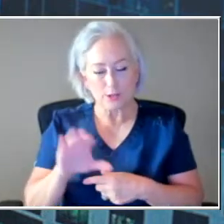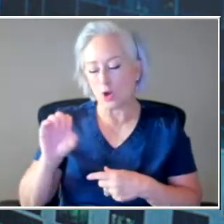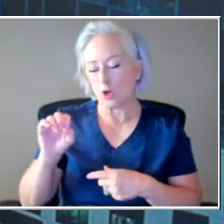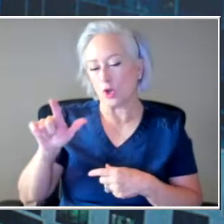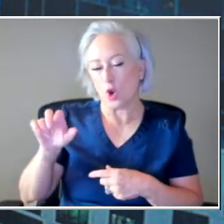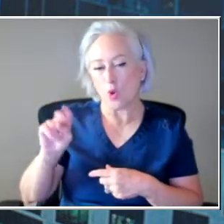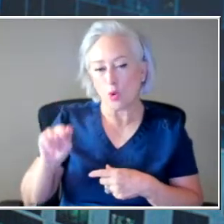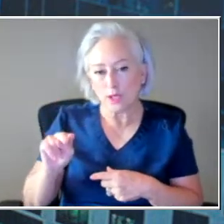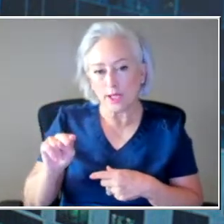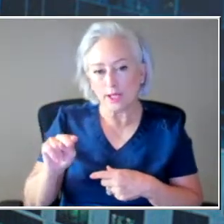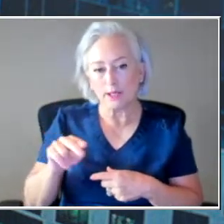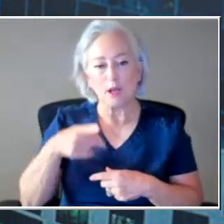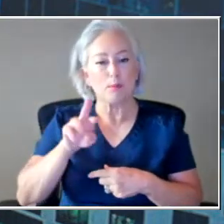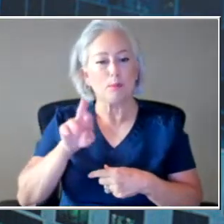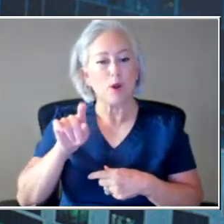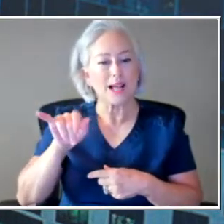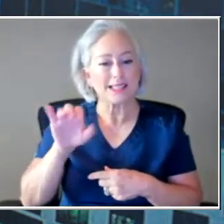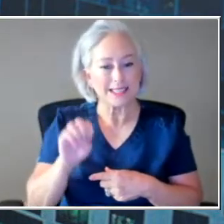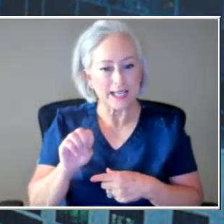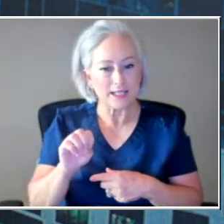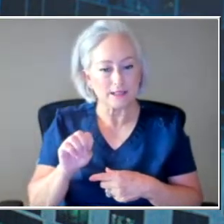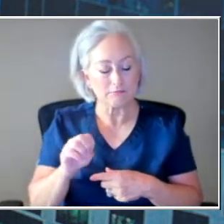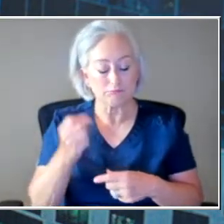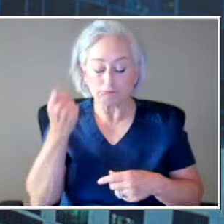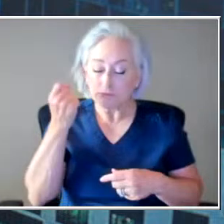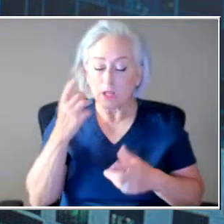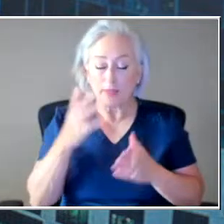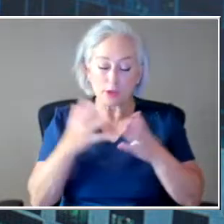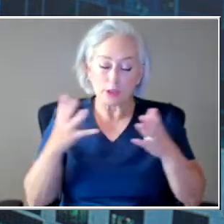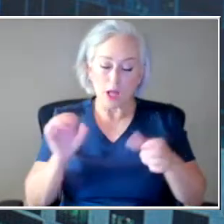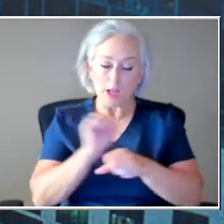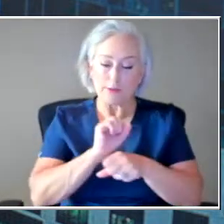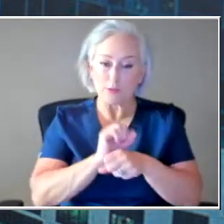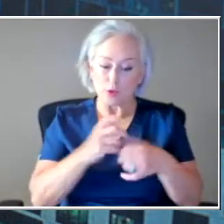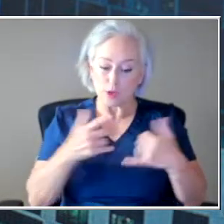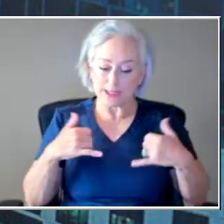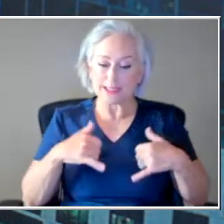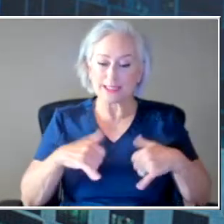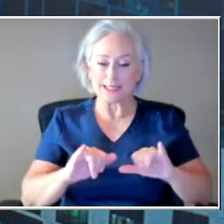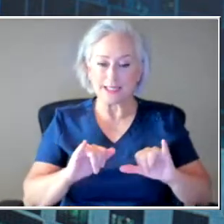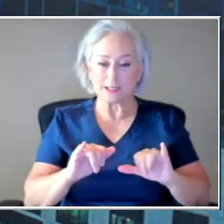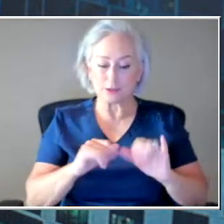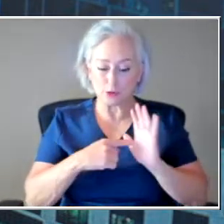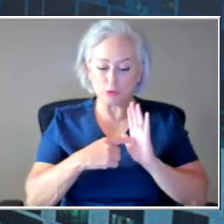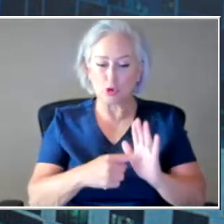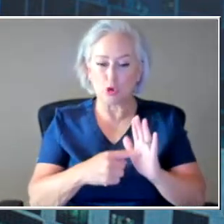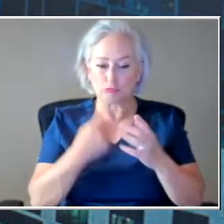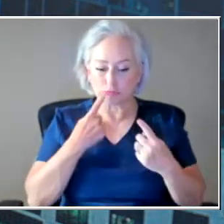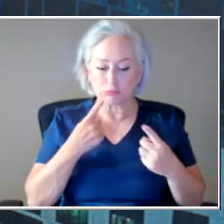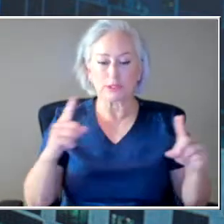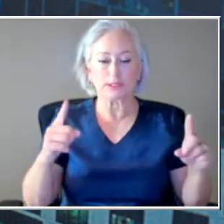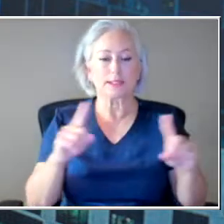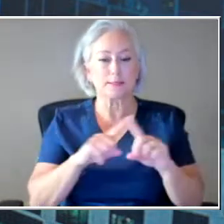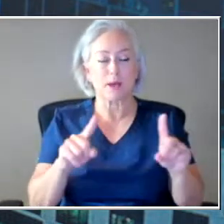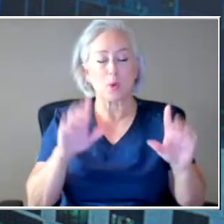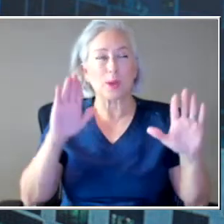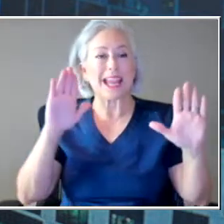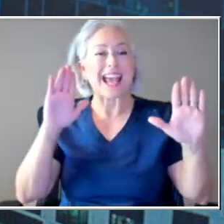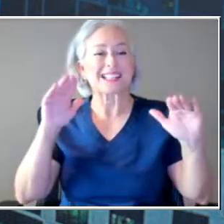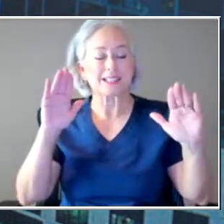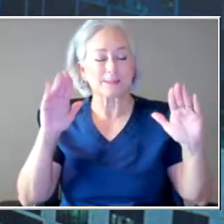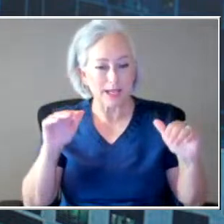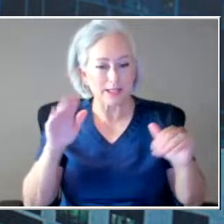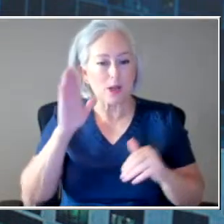And there's a lot of work and barriers to be overcome there to see success. But we anticipate and fully expect we're going to